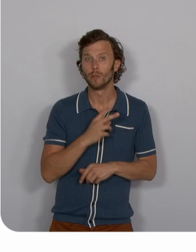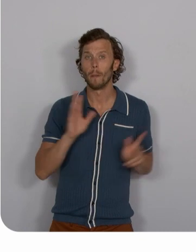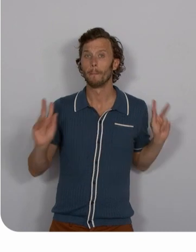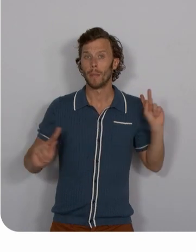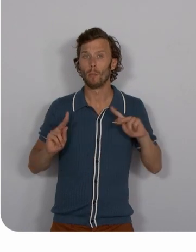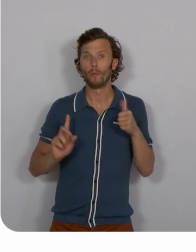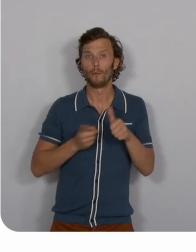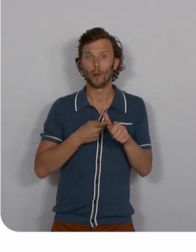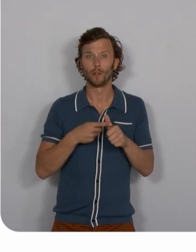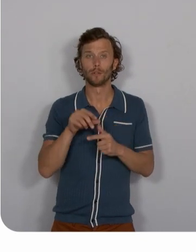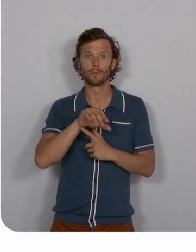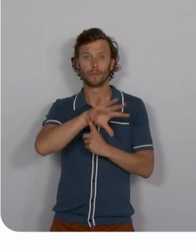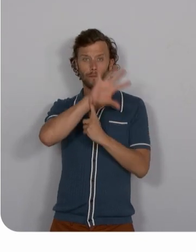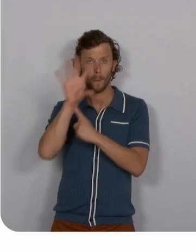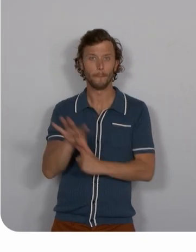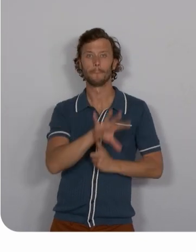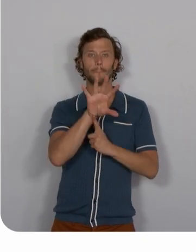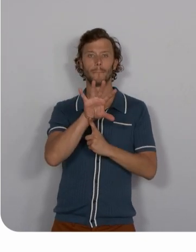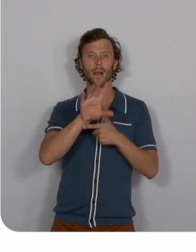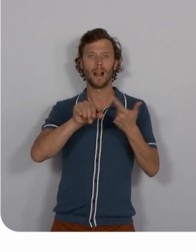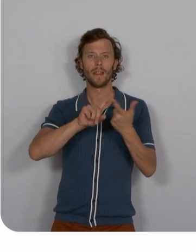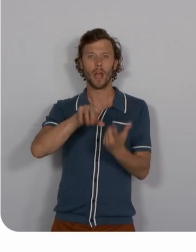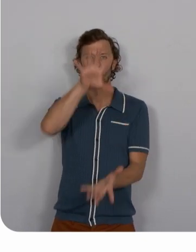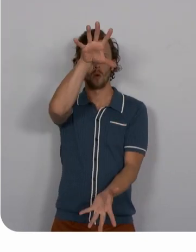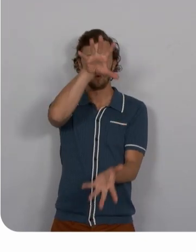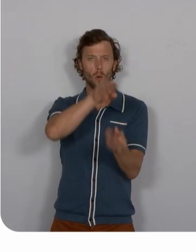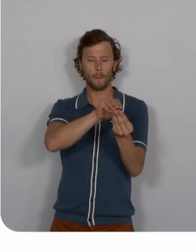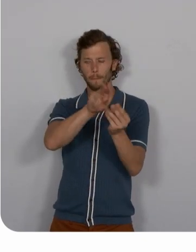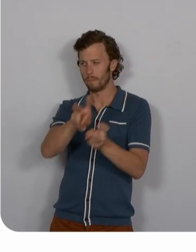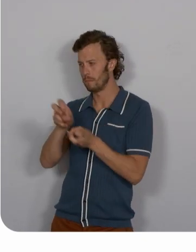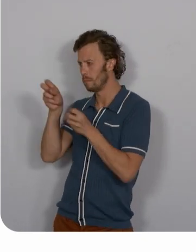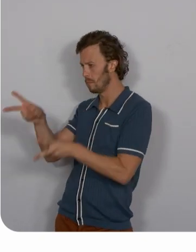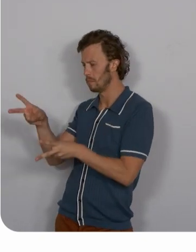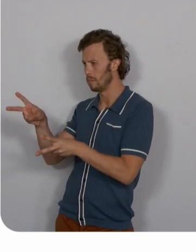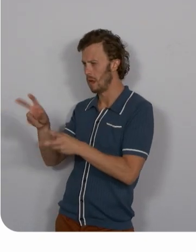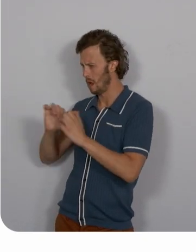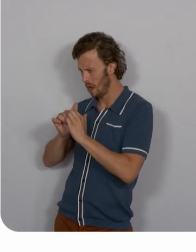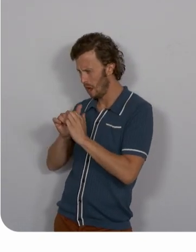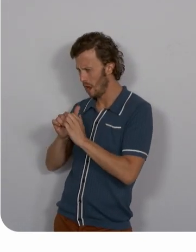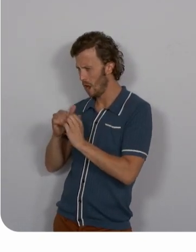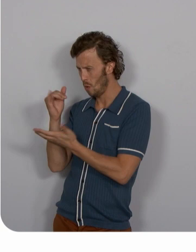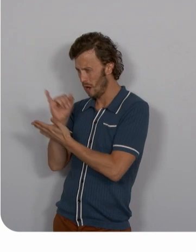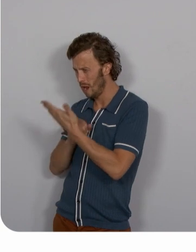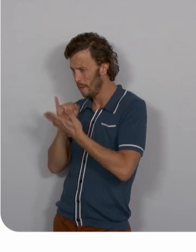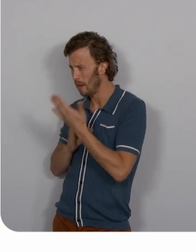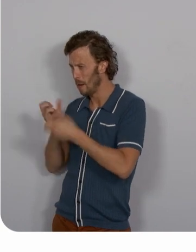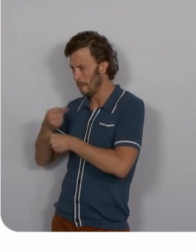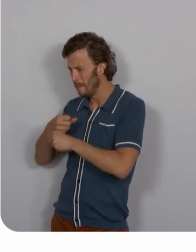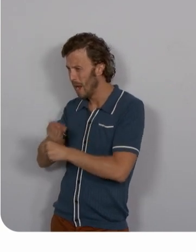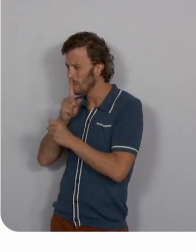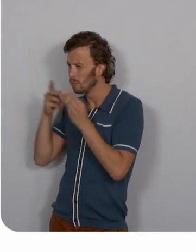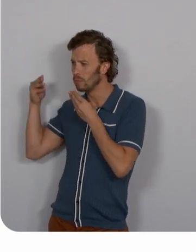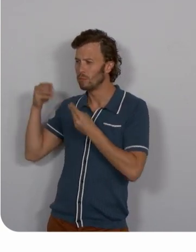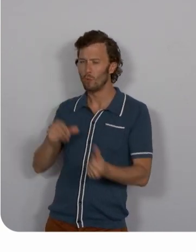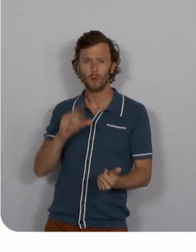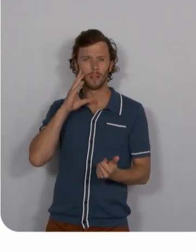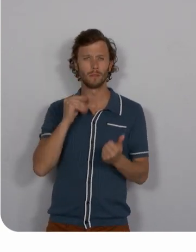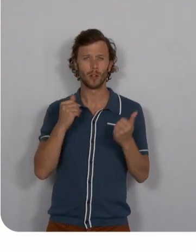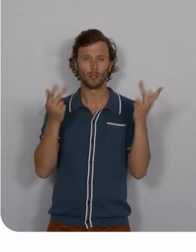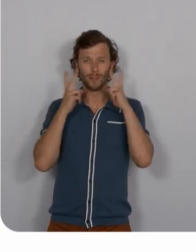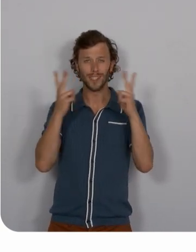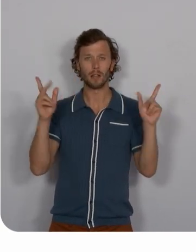had to use generative techniques to turn a bunch of disparate animations into the cohesive experience that you see